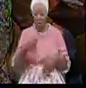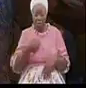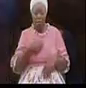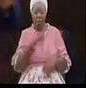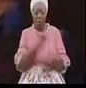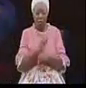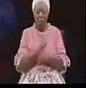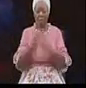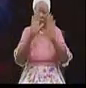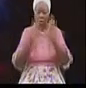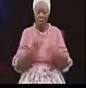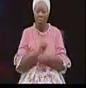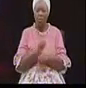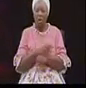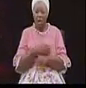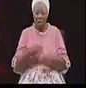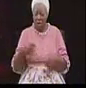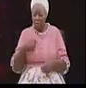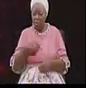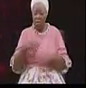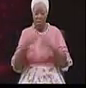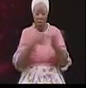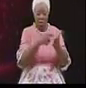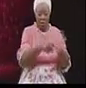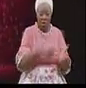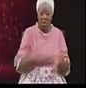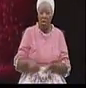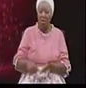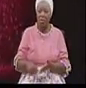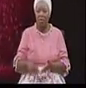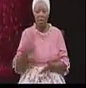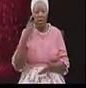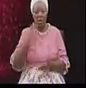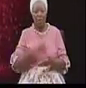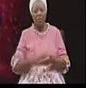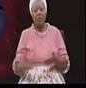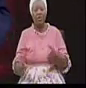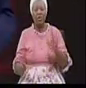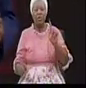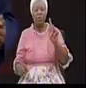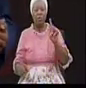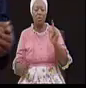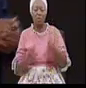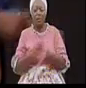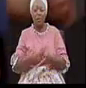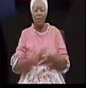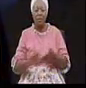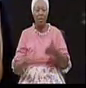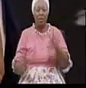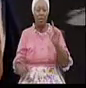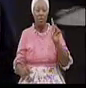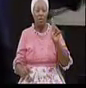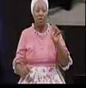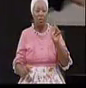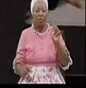do prodigies, I do this and that. Look at verse 21. In verse